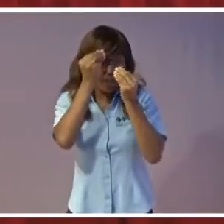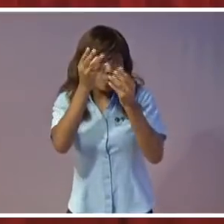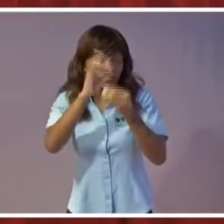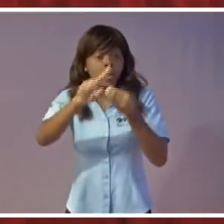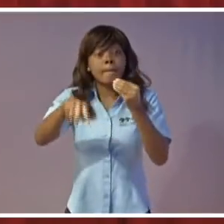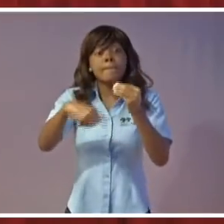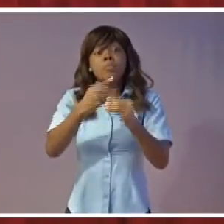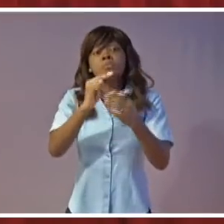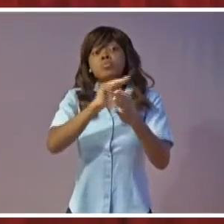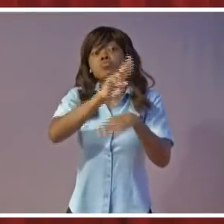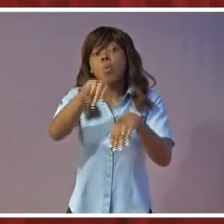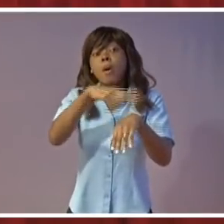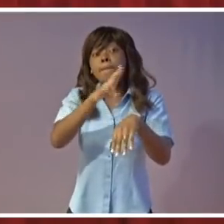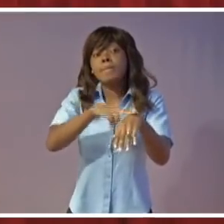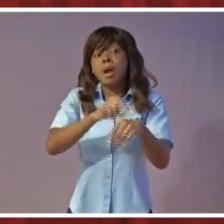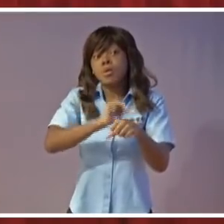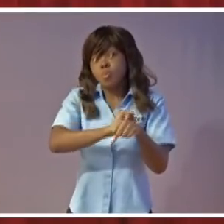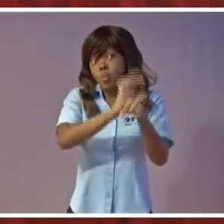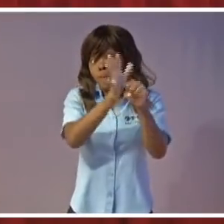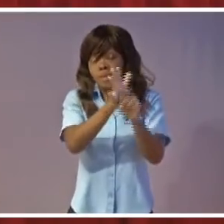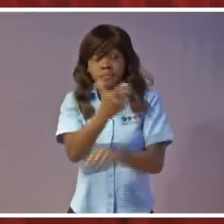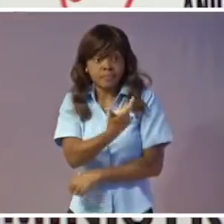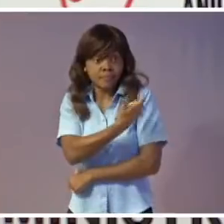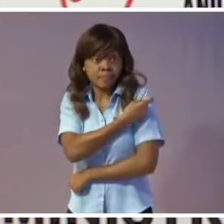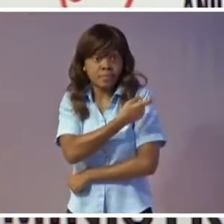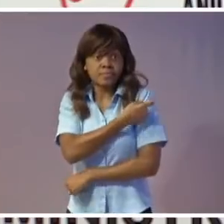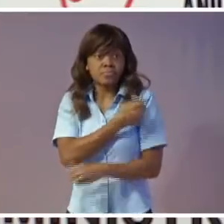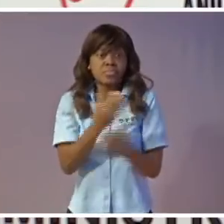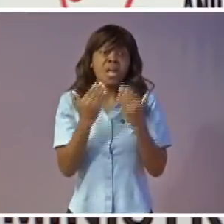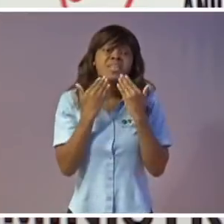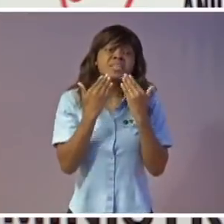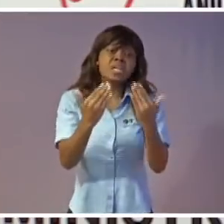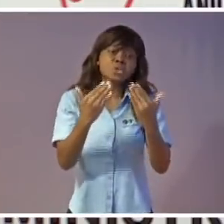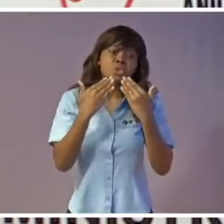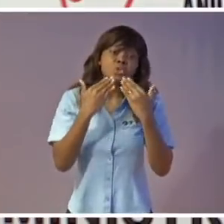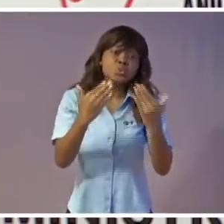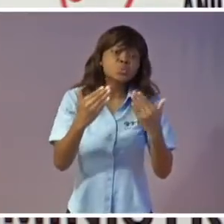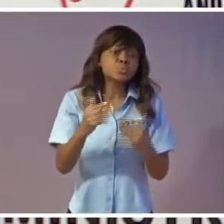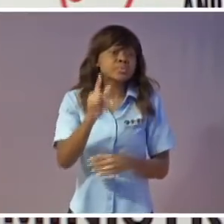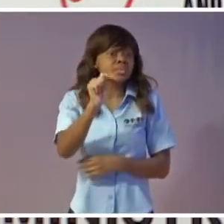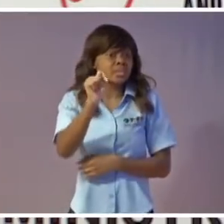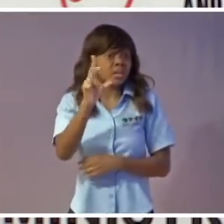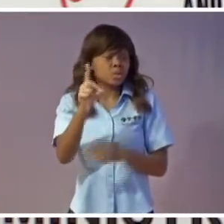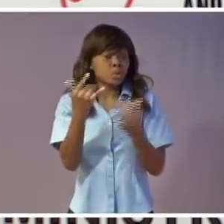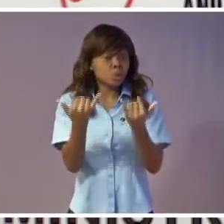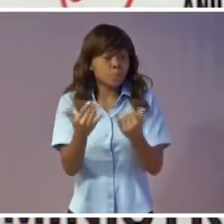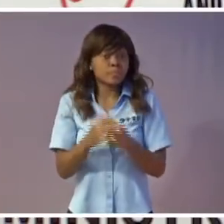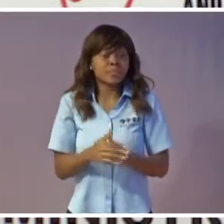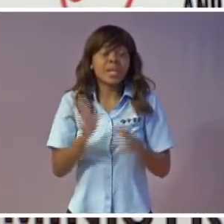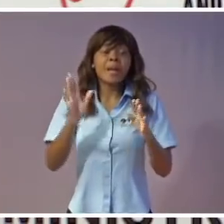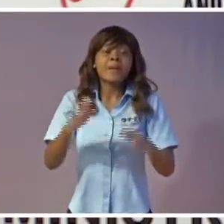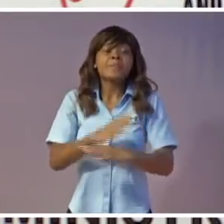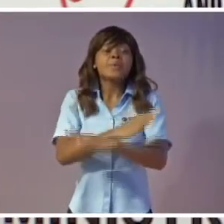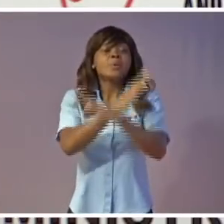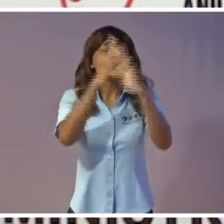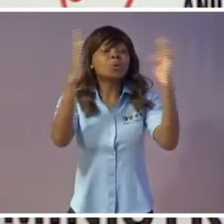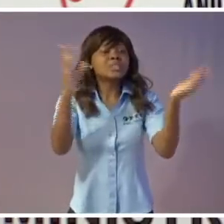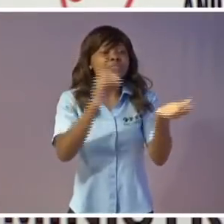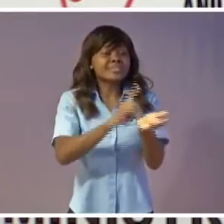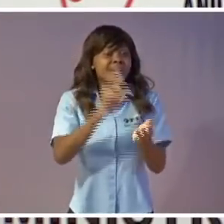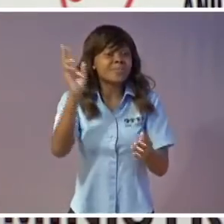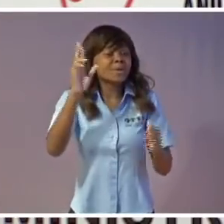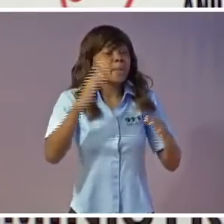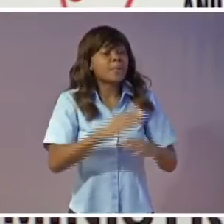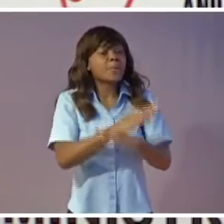COVID-19 vaccination campaign. Thank you very much. Good morning, Dr. Richards, ladies and gentlemen of the